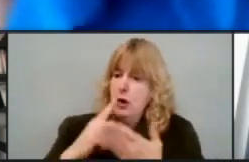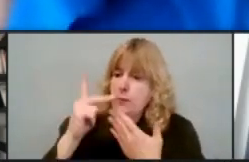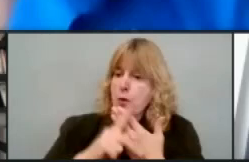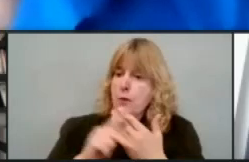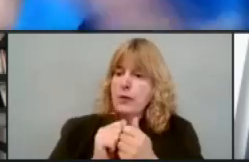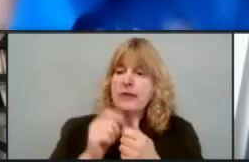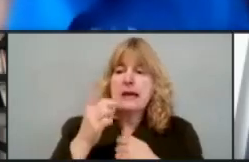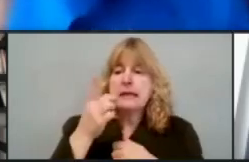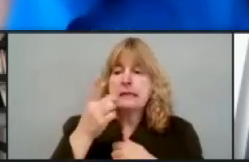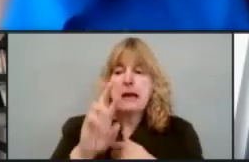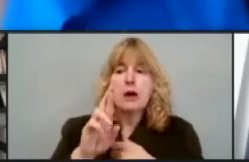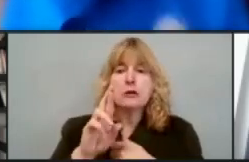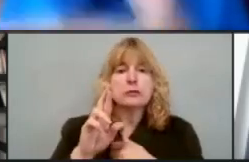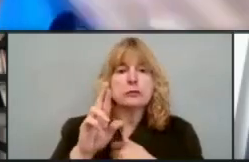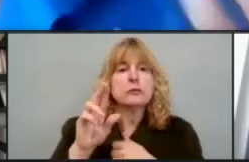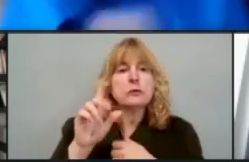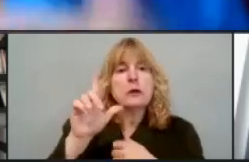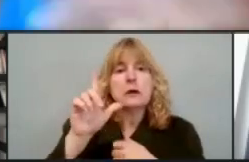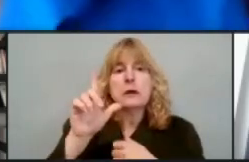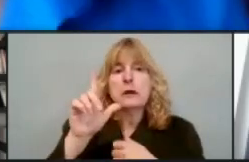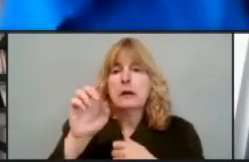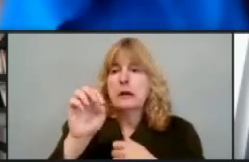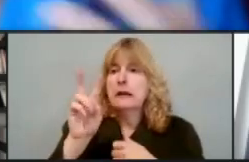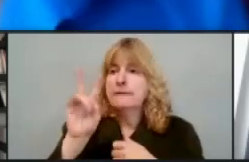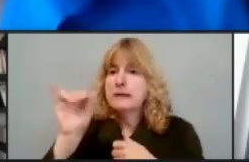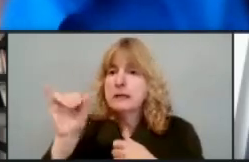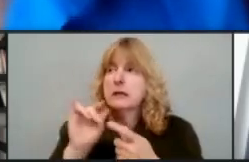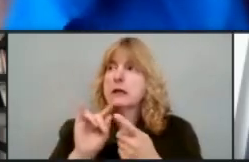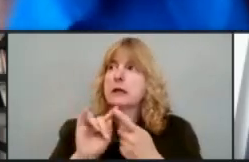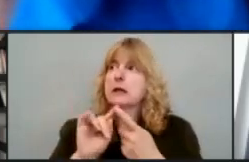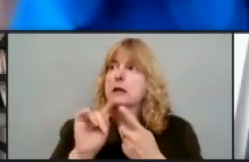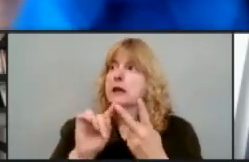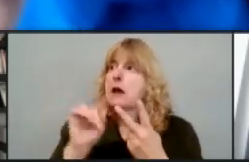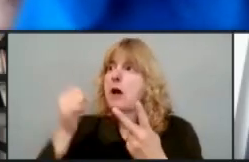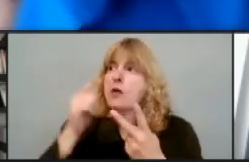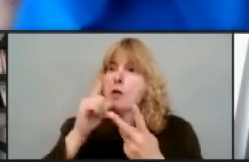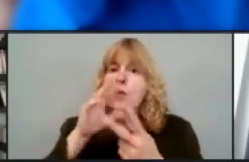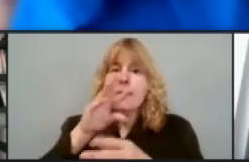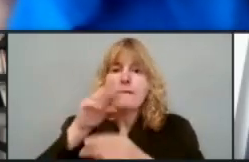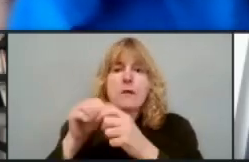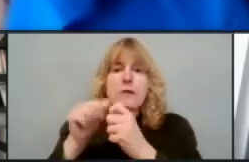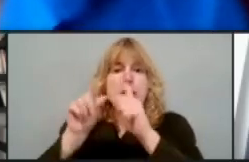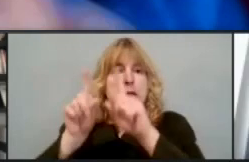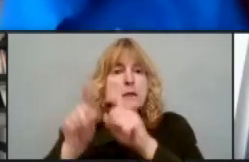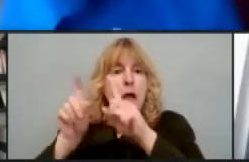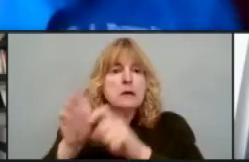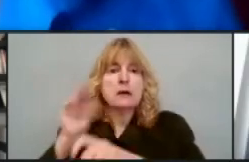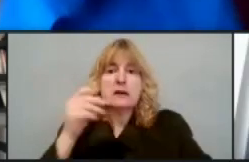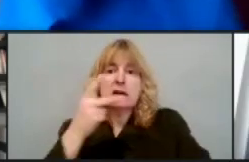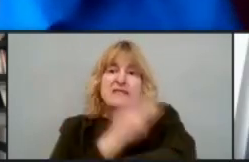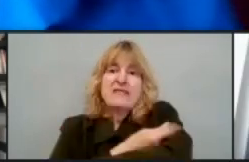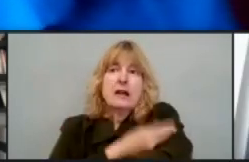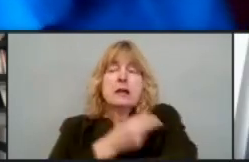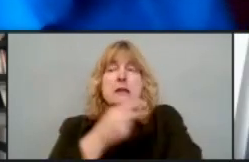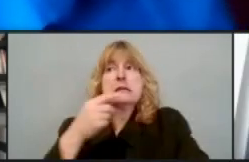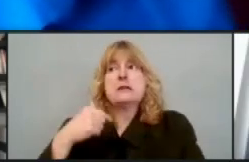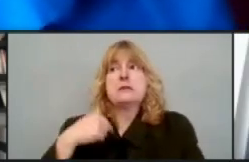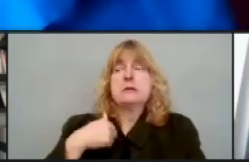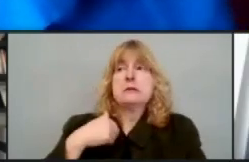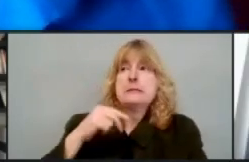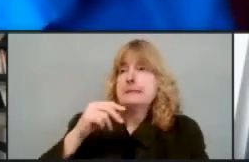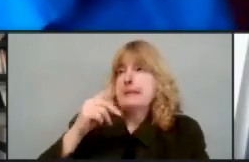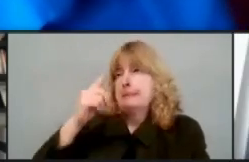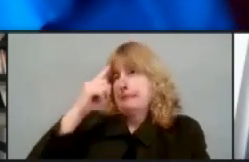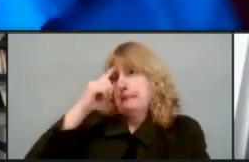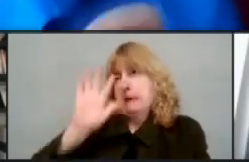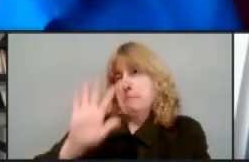Levy and others who are involved both in testing and vaccines, and we believe that less than 10% obviously have